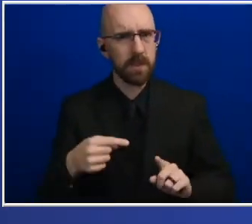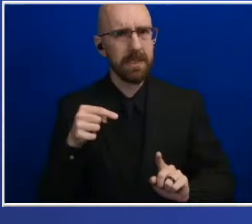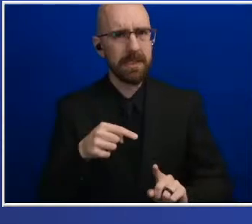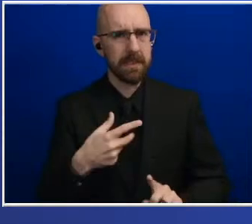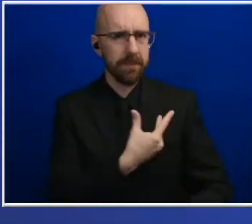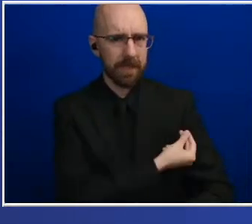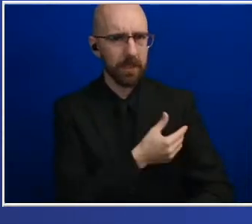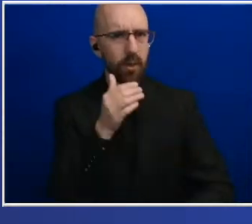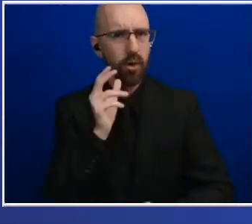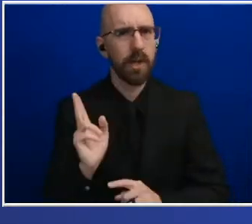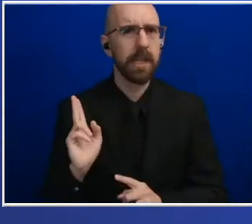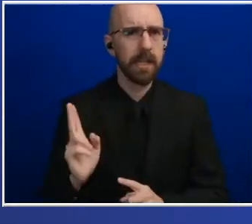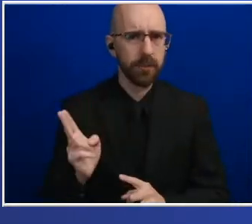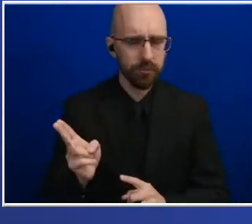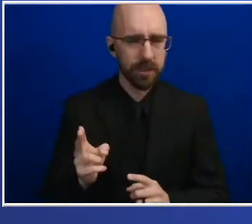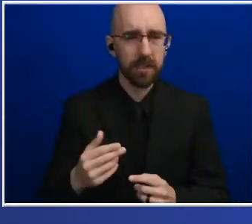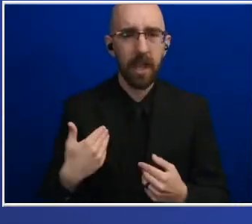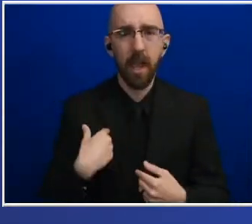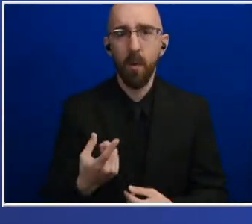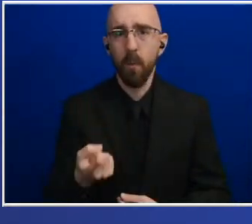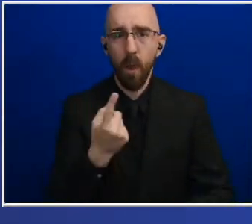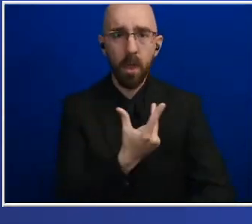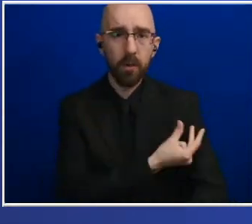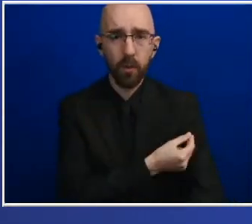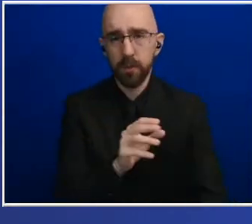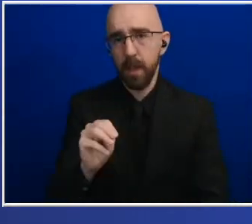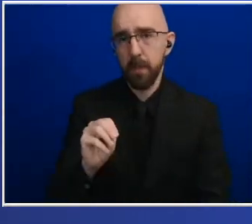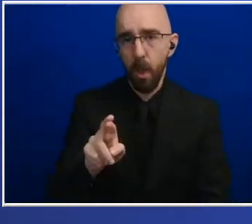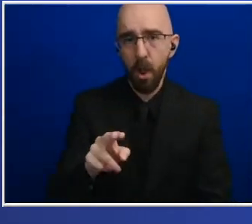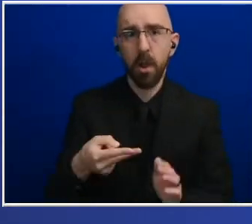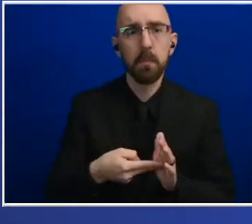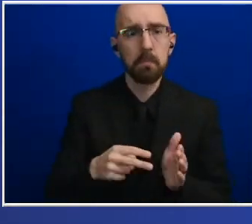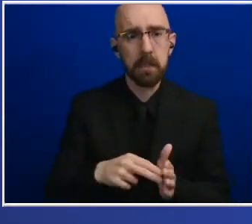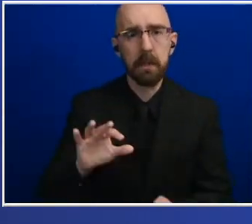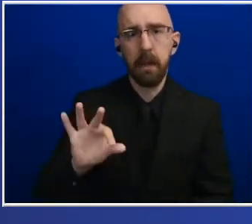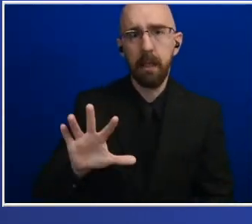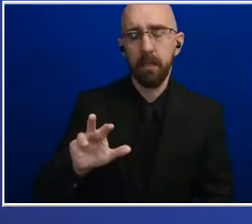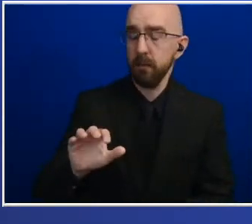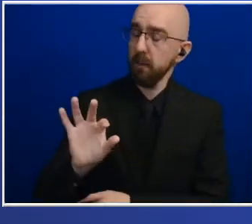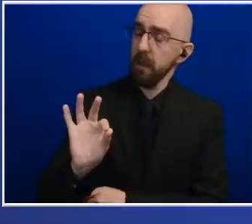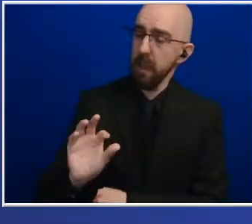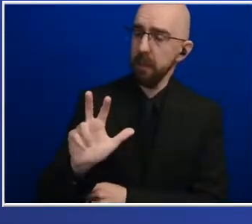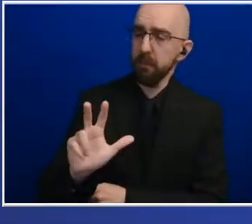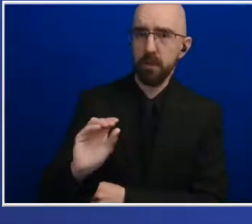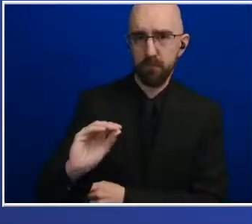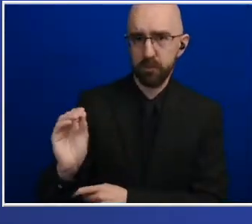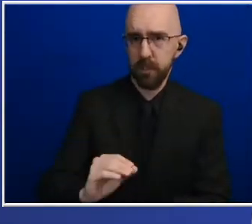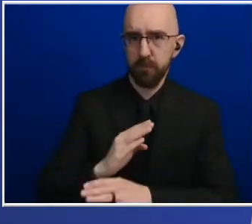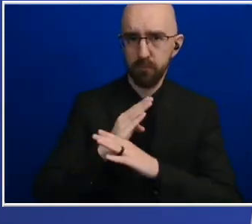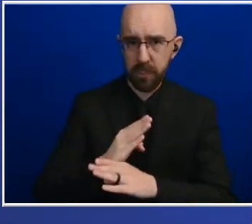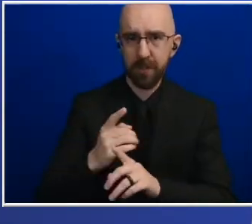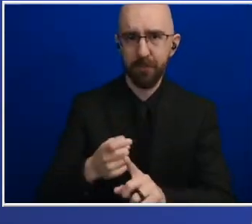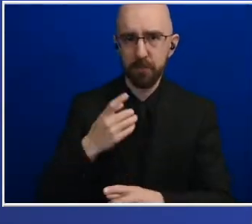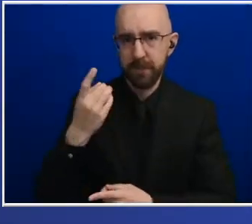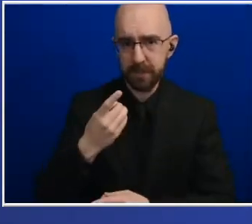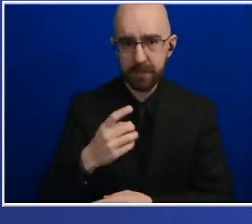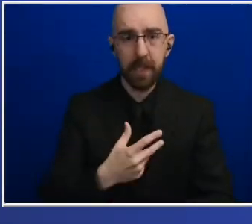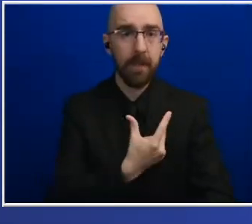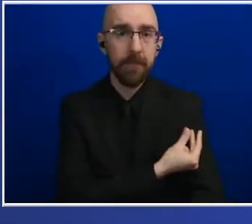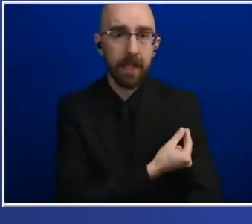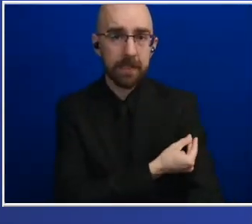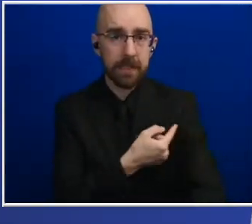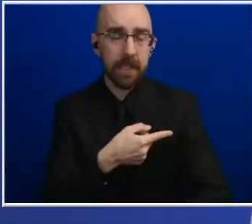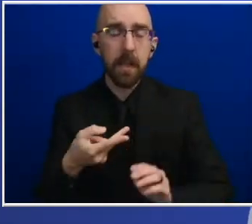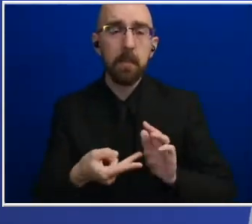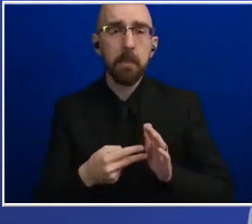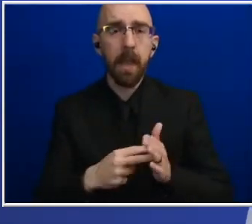had 1 dose of MMR, you are 93% protected from the disease. Again, vaccines are meant to protect you against